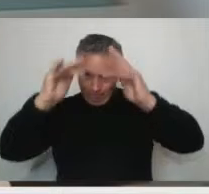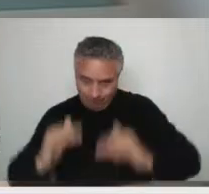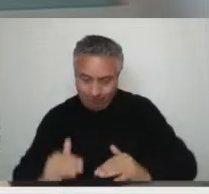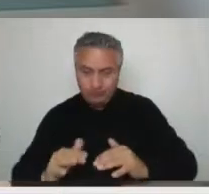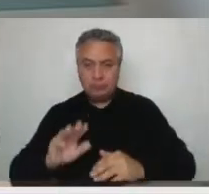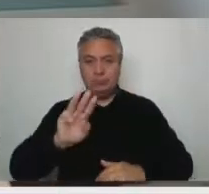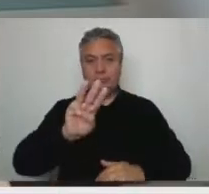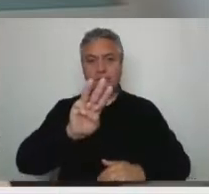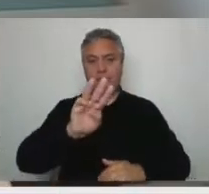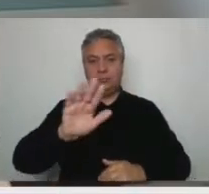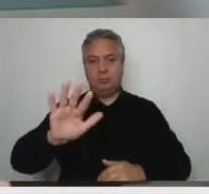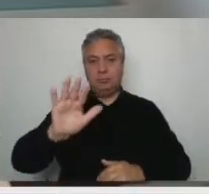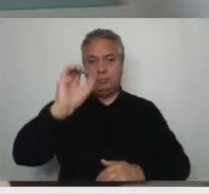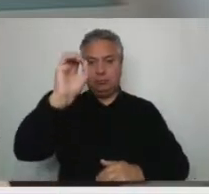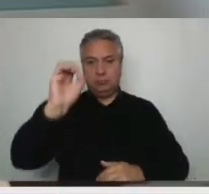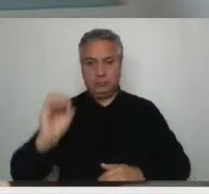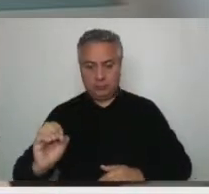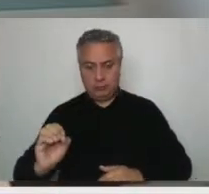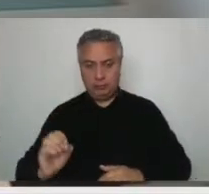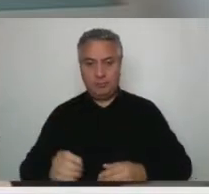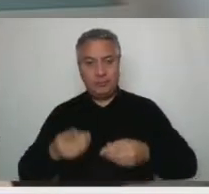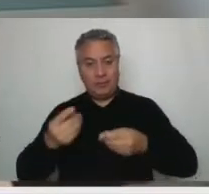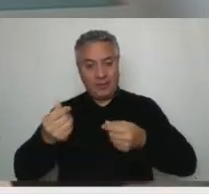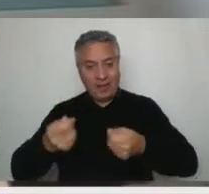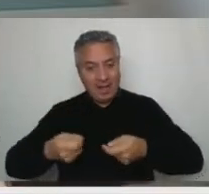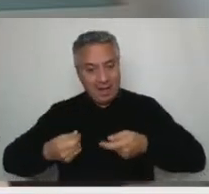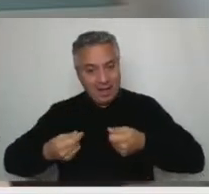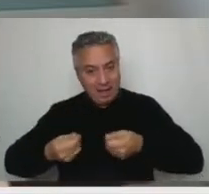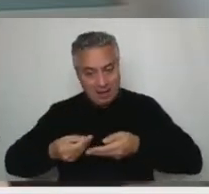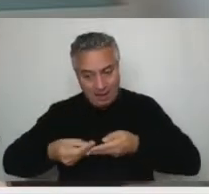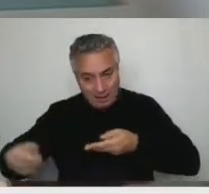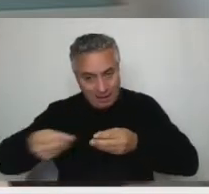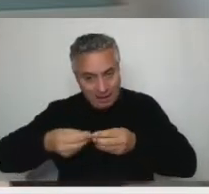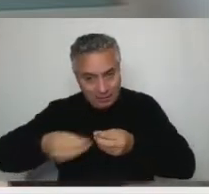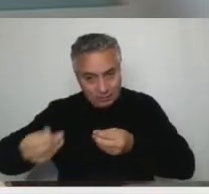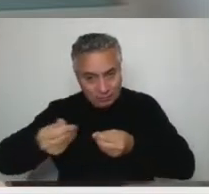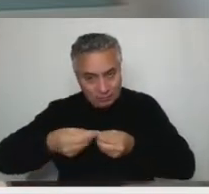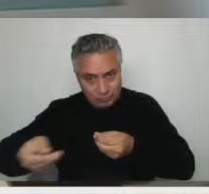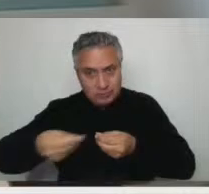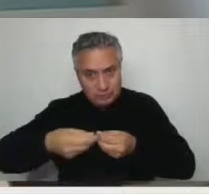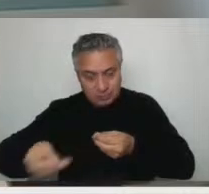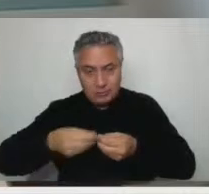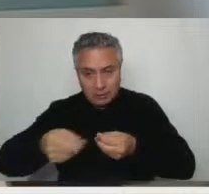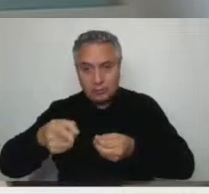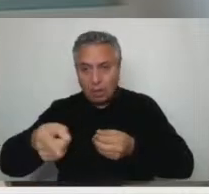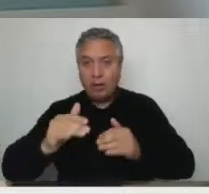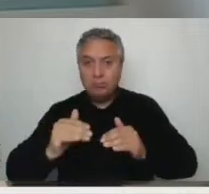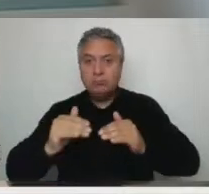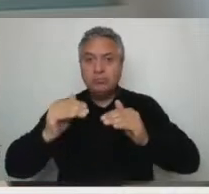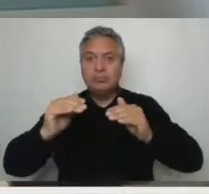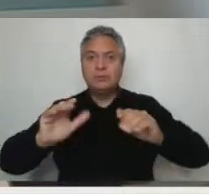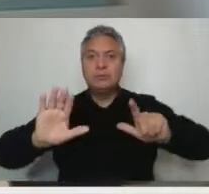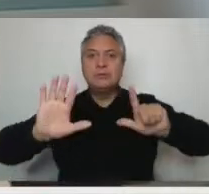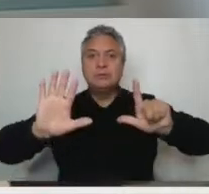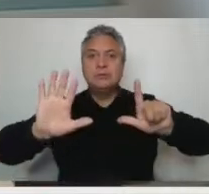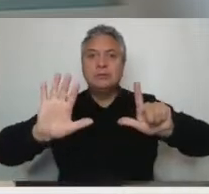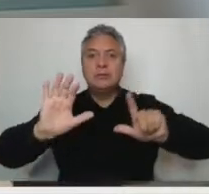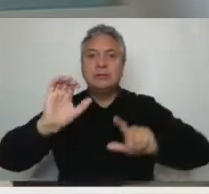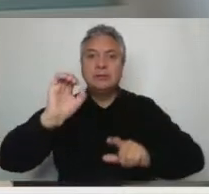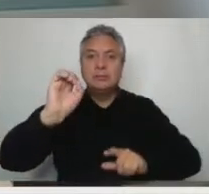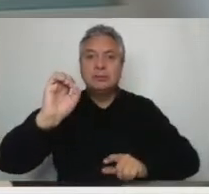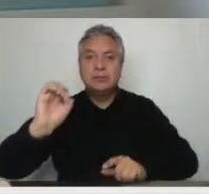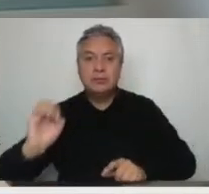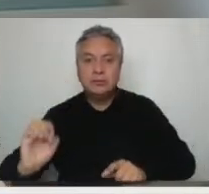by 7% of GDP. 7% of GDP. Our GDP